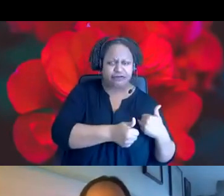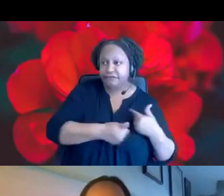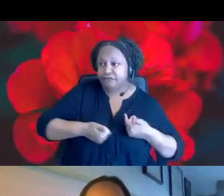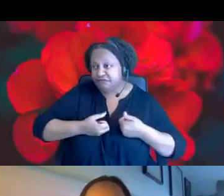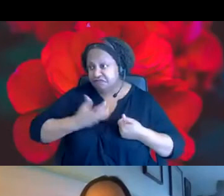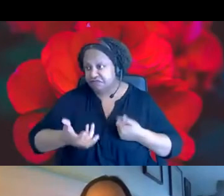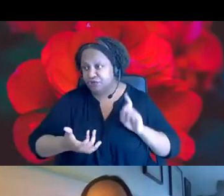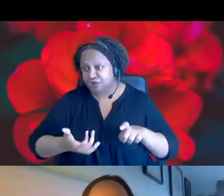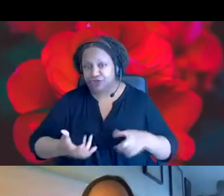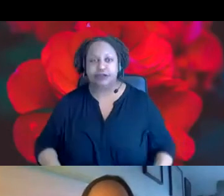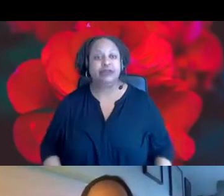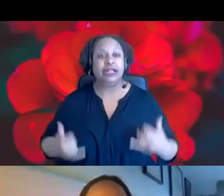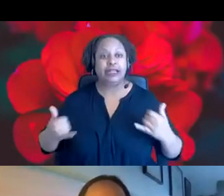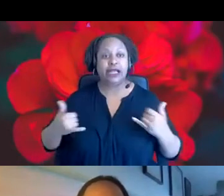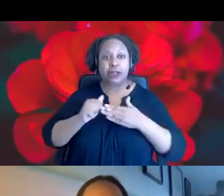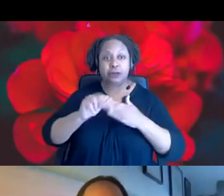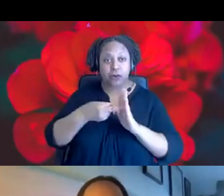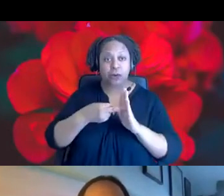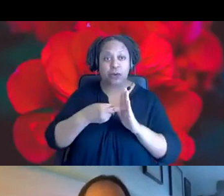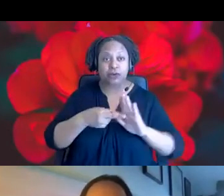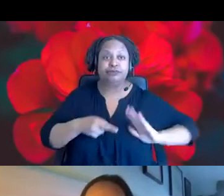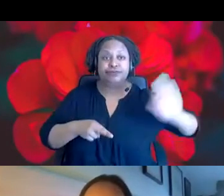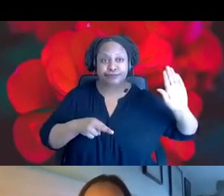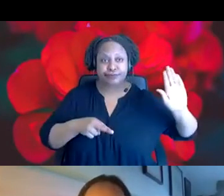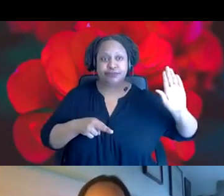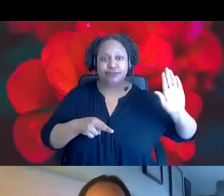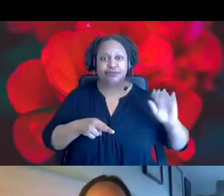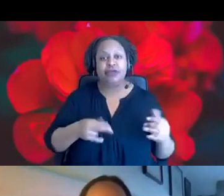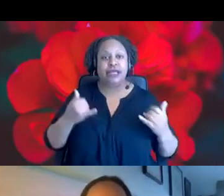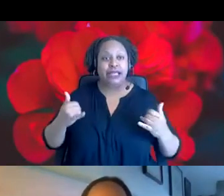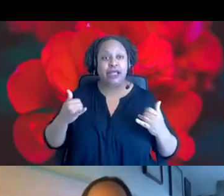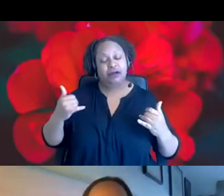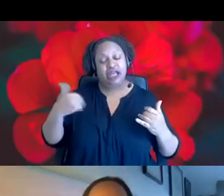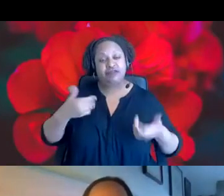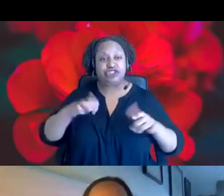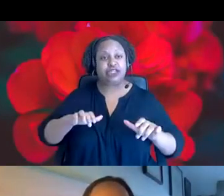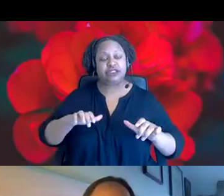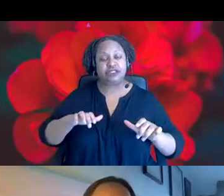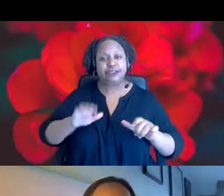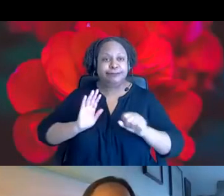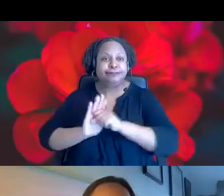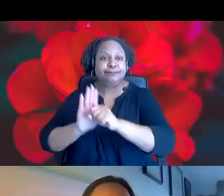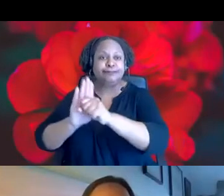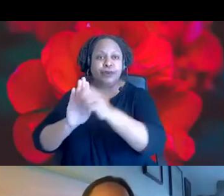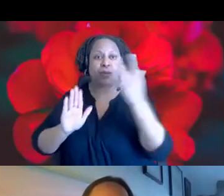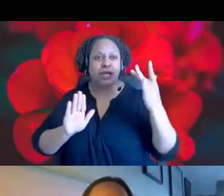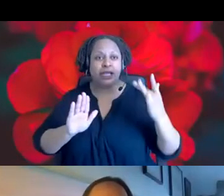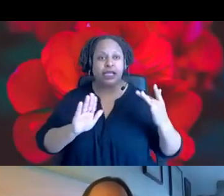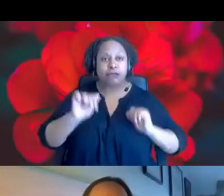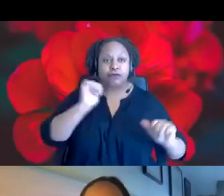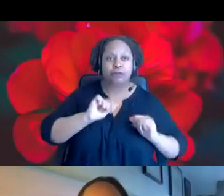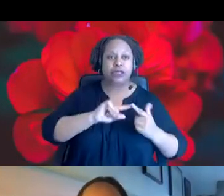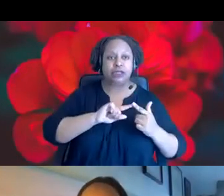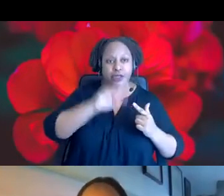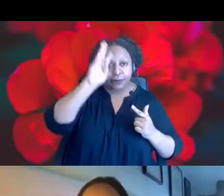up that I've been able to do right now is because I'm not busy learning roles and performing them. And that's something I really miss doing. And